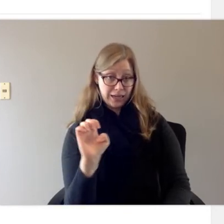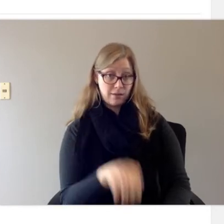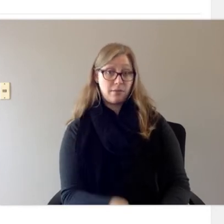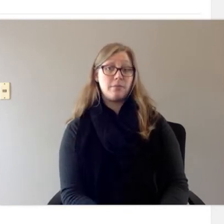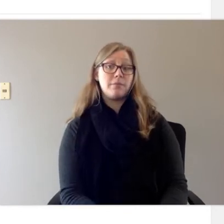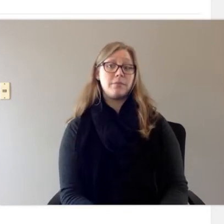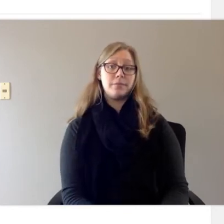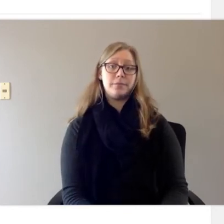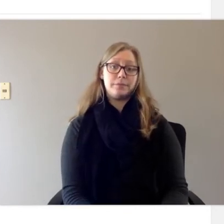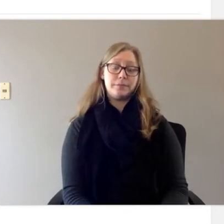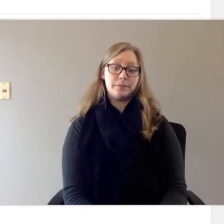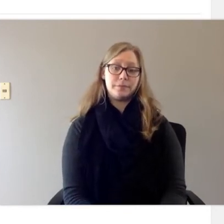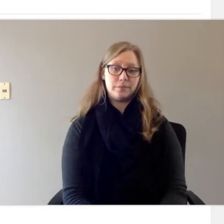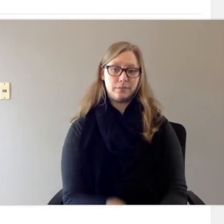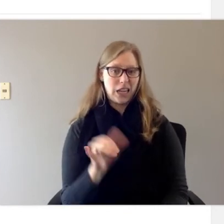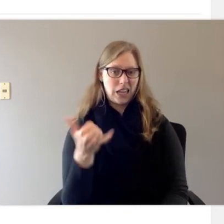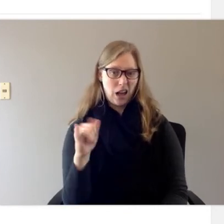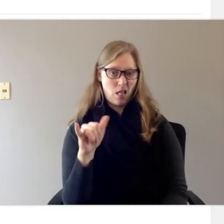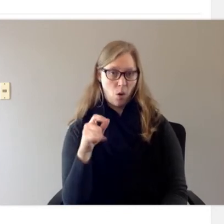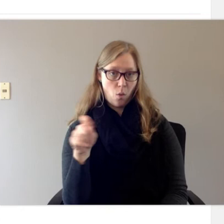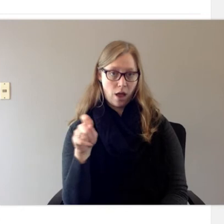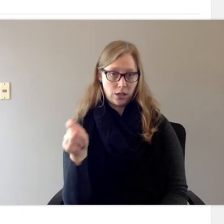and BE.